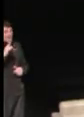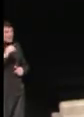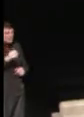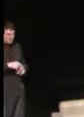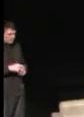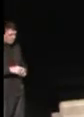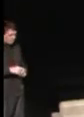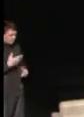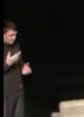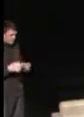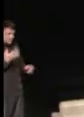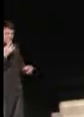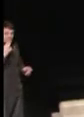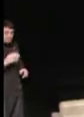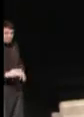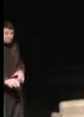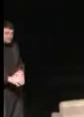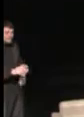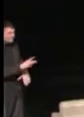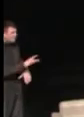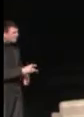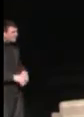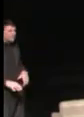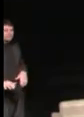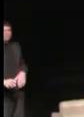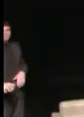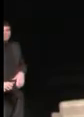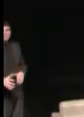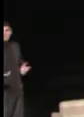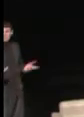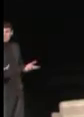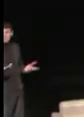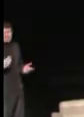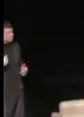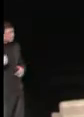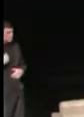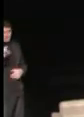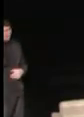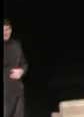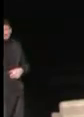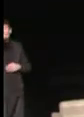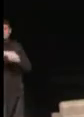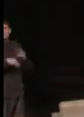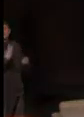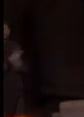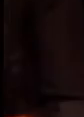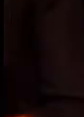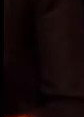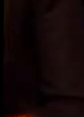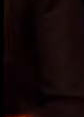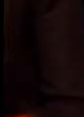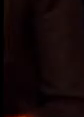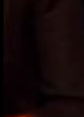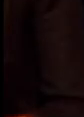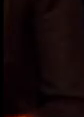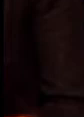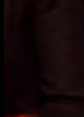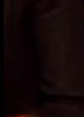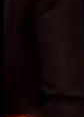an alternate to the touchscreen. So it's something that we've done. It's not been done anywhere else. It may not be